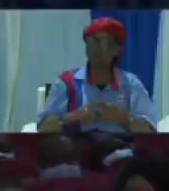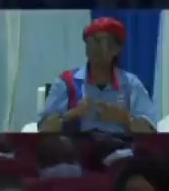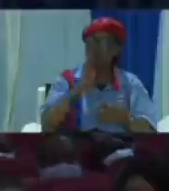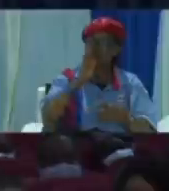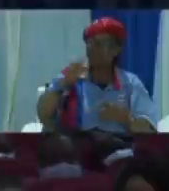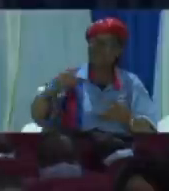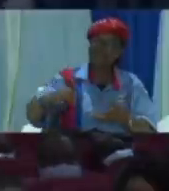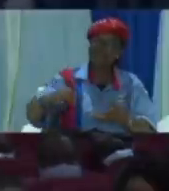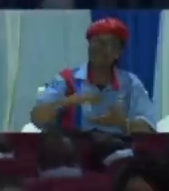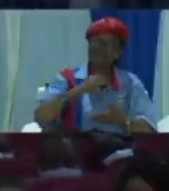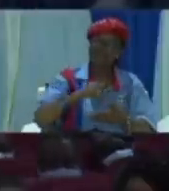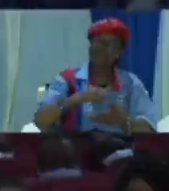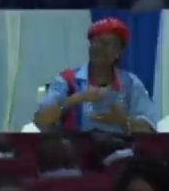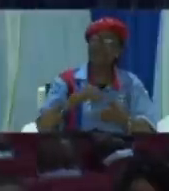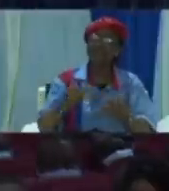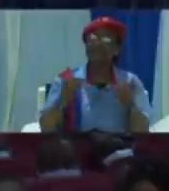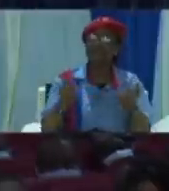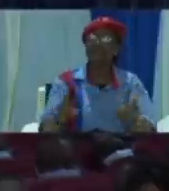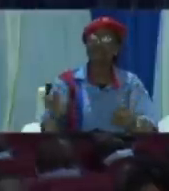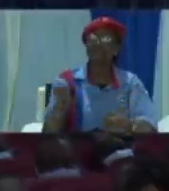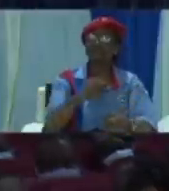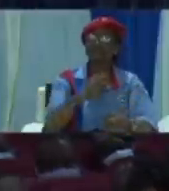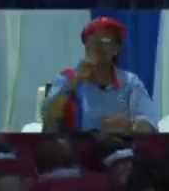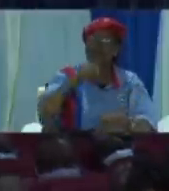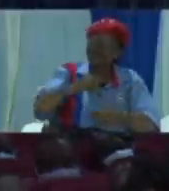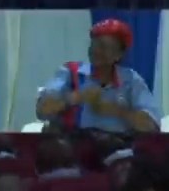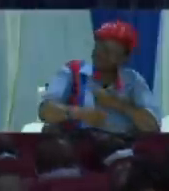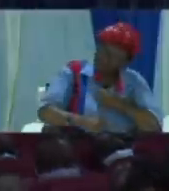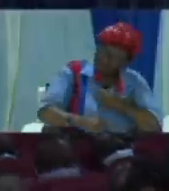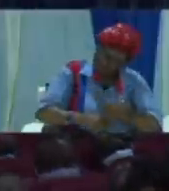now you are struggling. In the